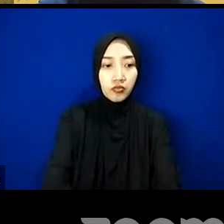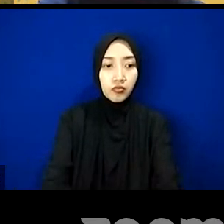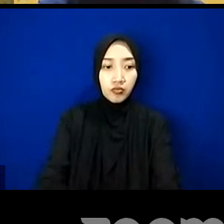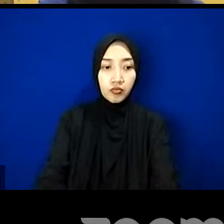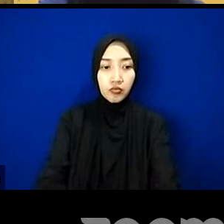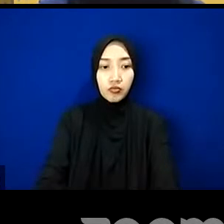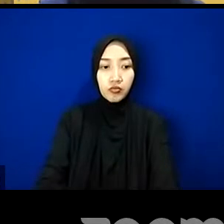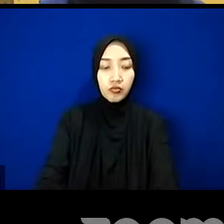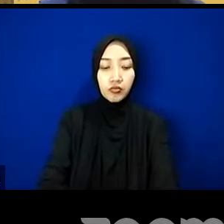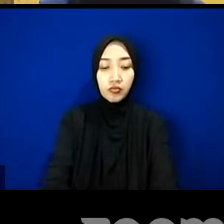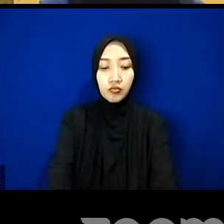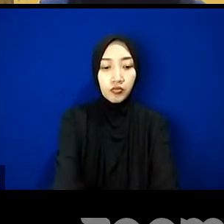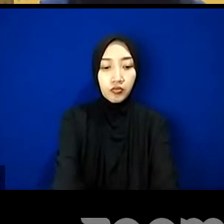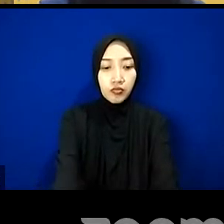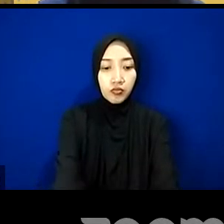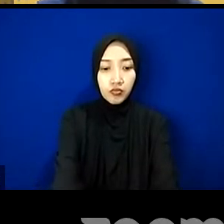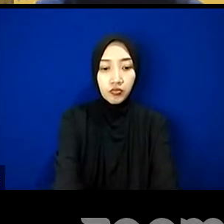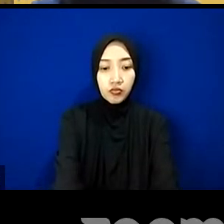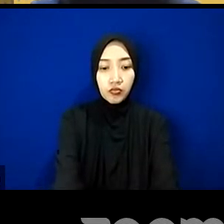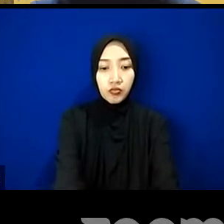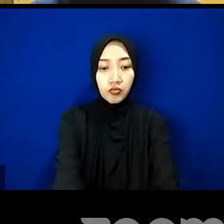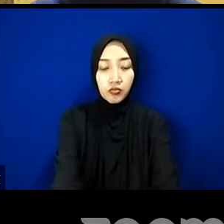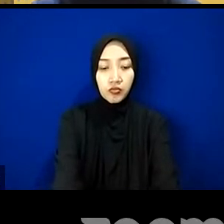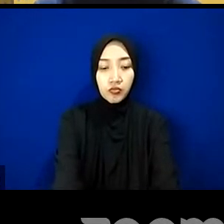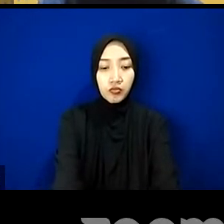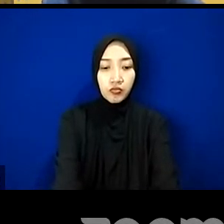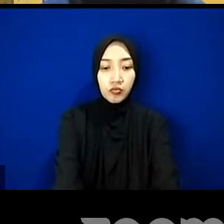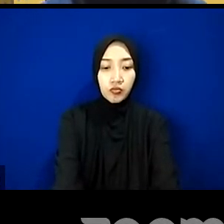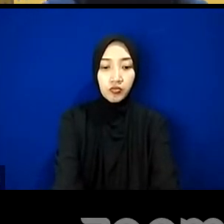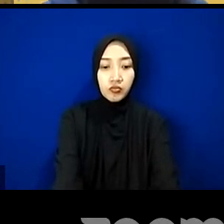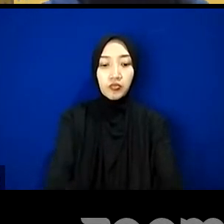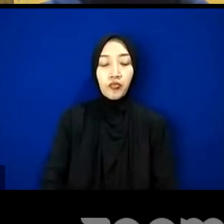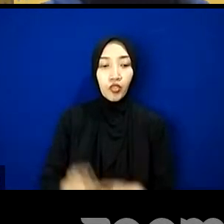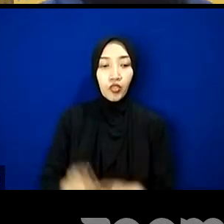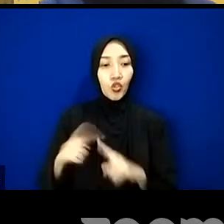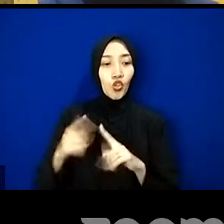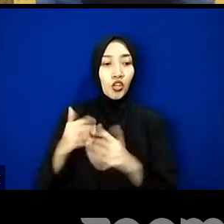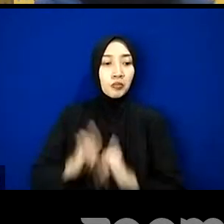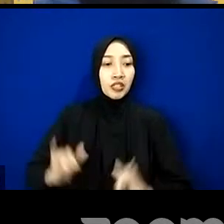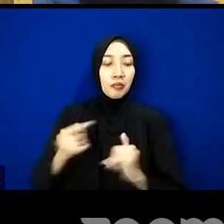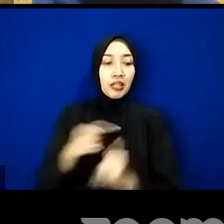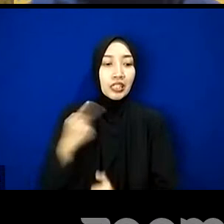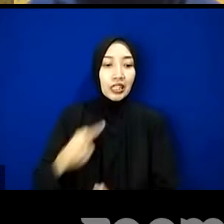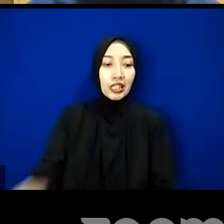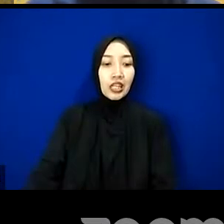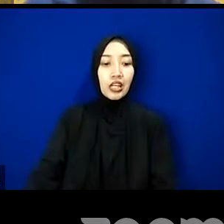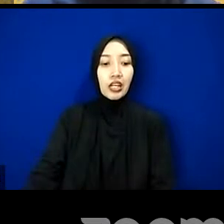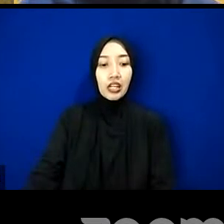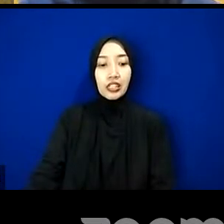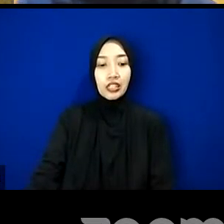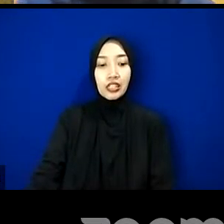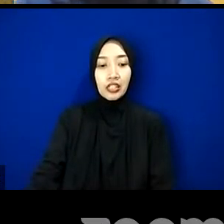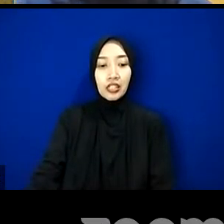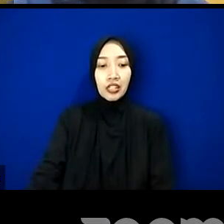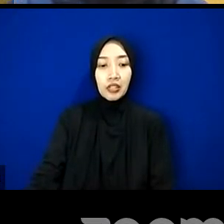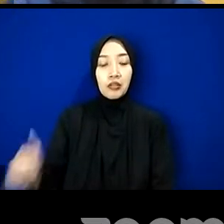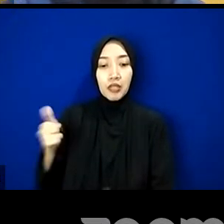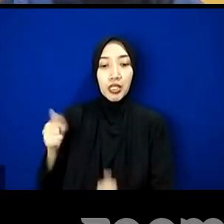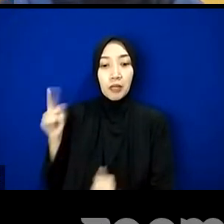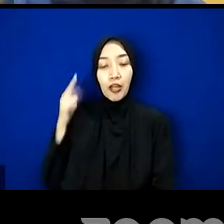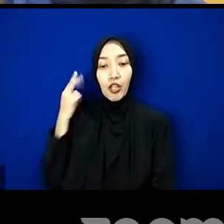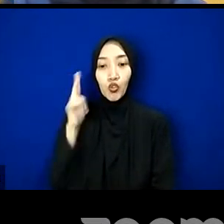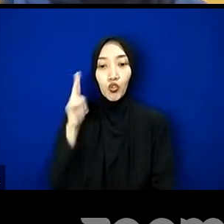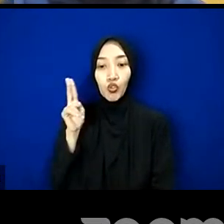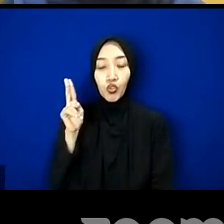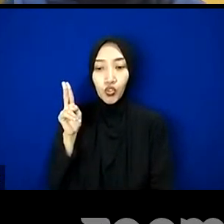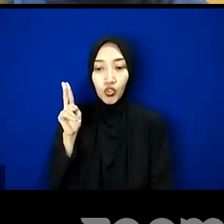our homework together that can be somehow used as a handbrake. Maybe if there is a lot of pressure,